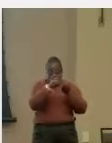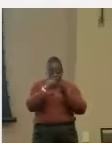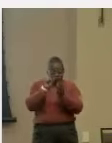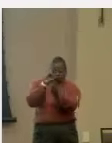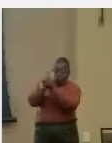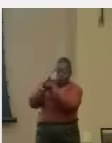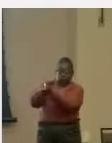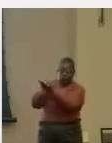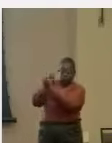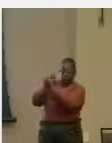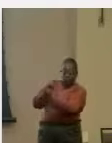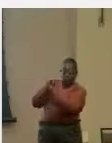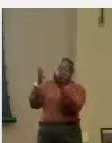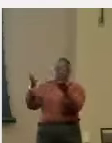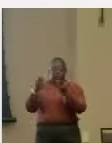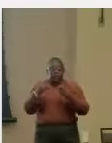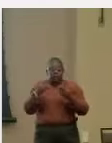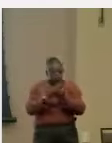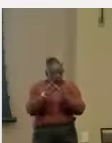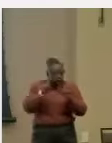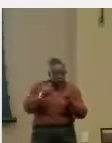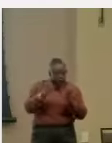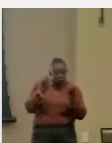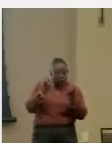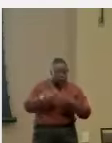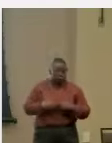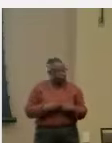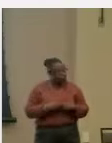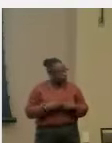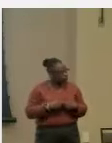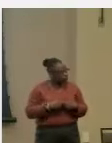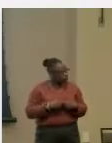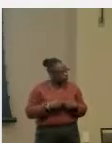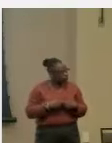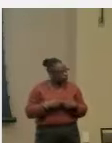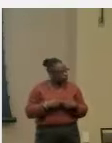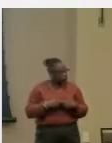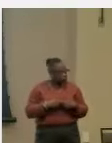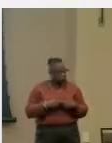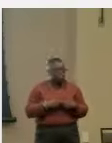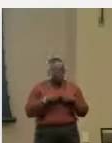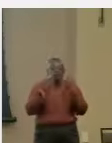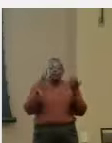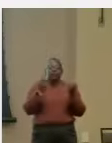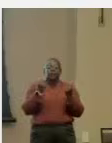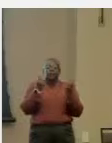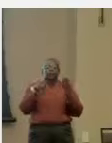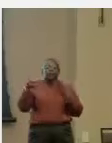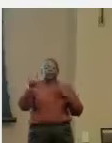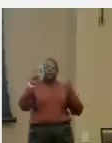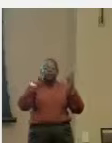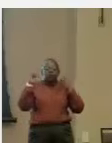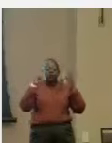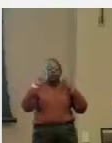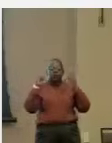doctor about getting it done. So complement, which many of you have heard of, is done as